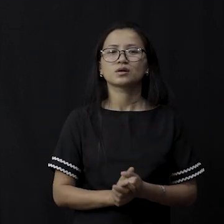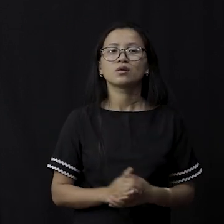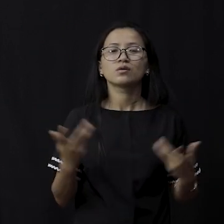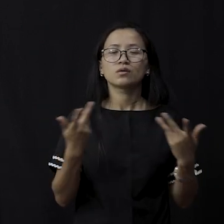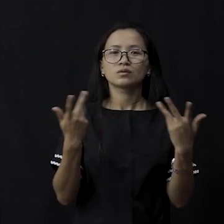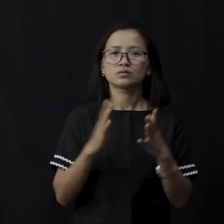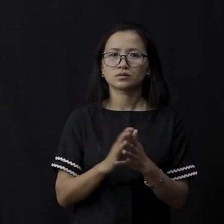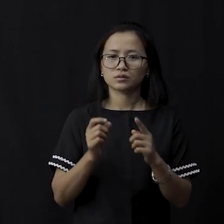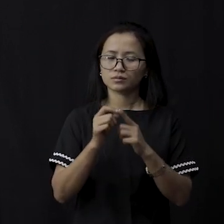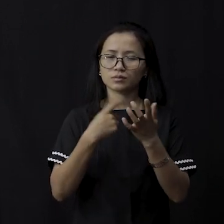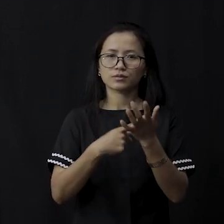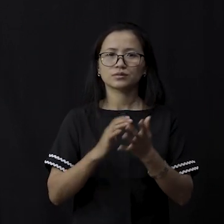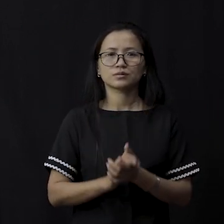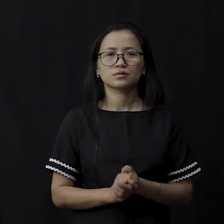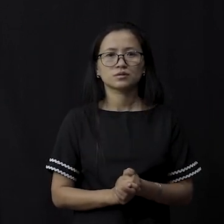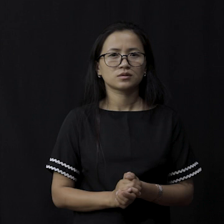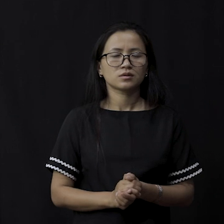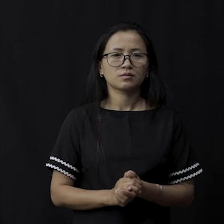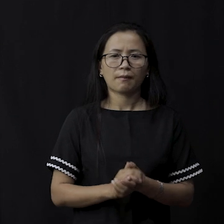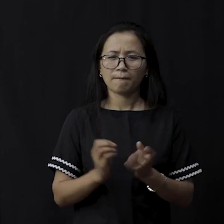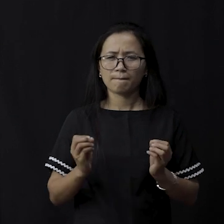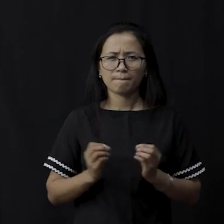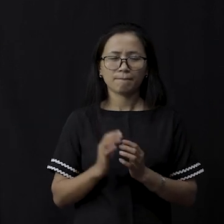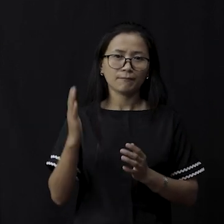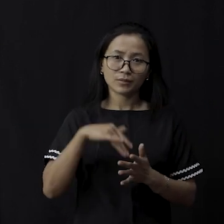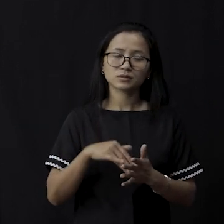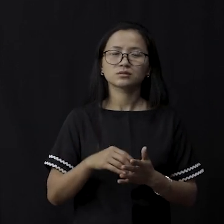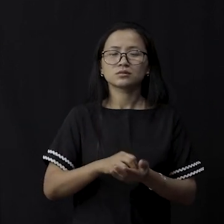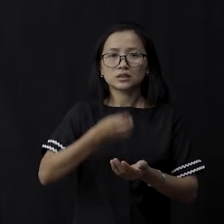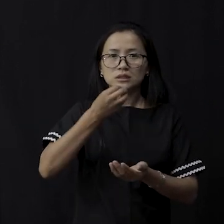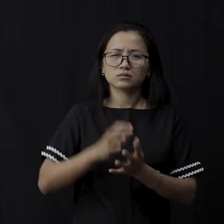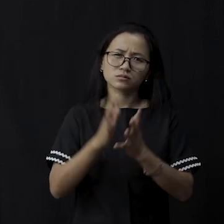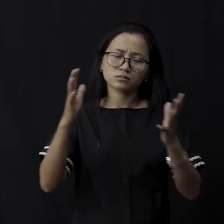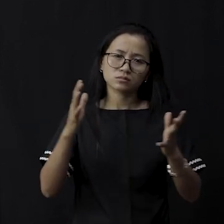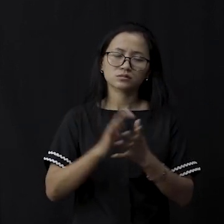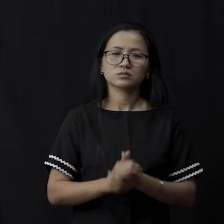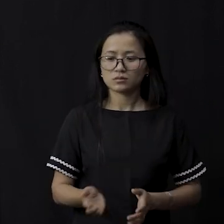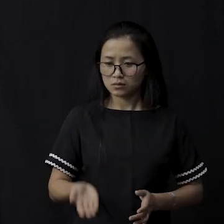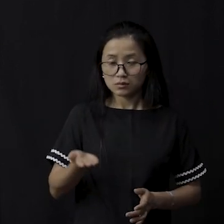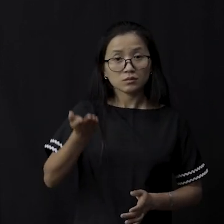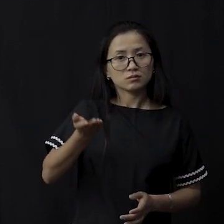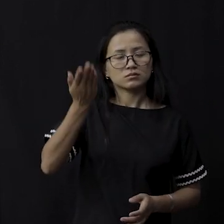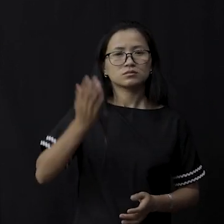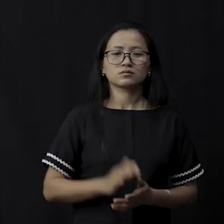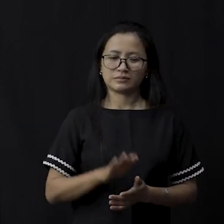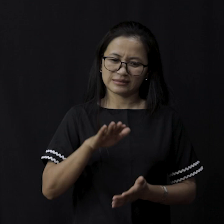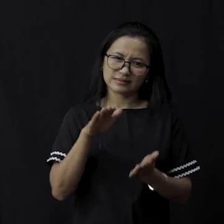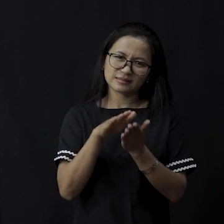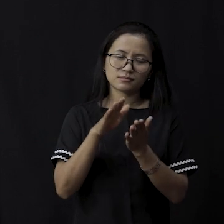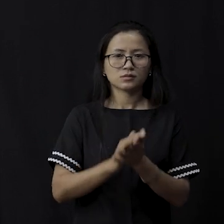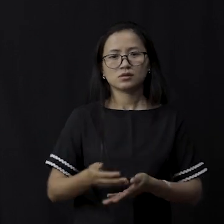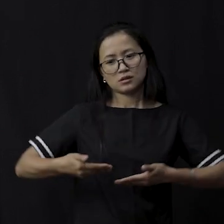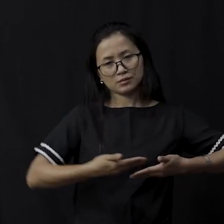What are these proteins, children? And you must eat lots of protein. Why? Because you are in the growing stage. You are very little now. So the